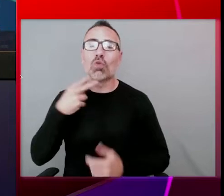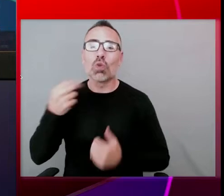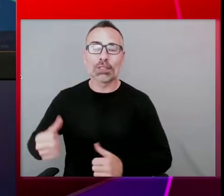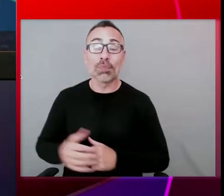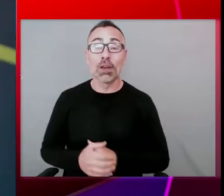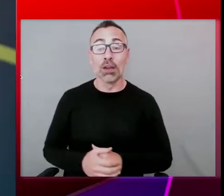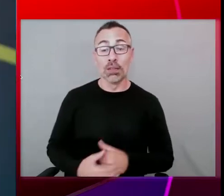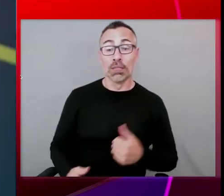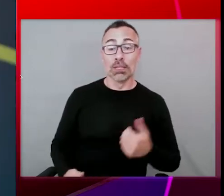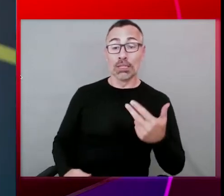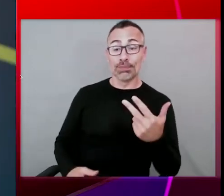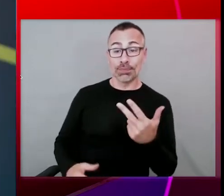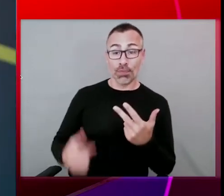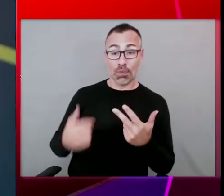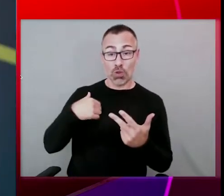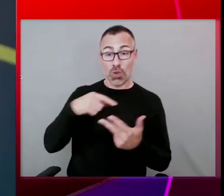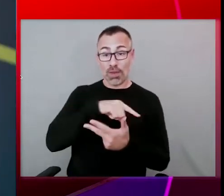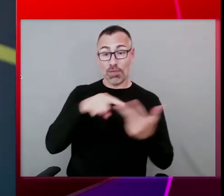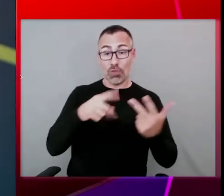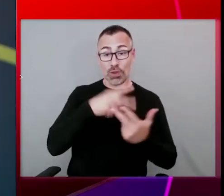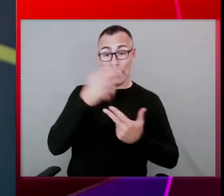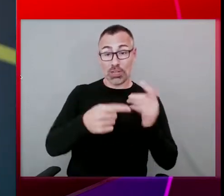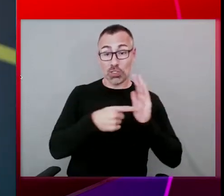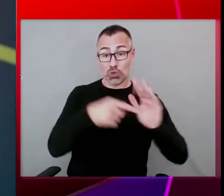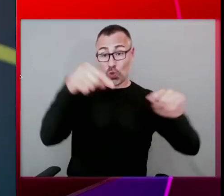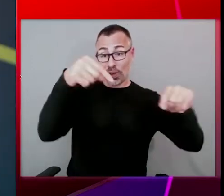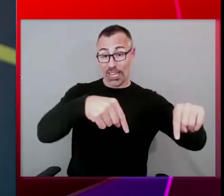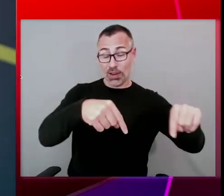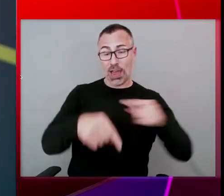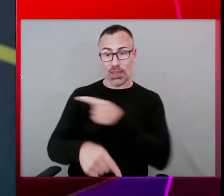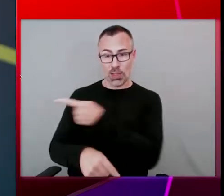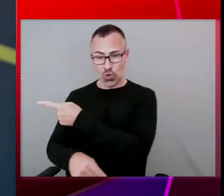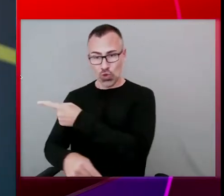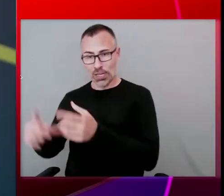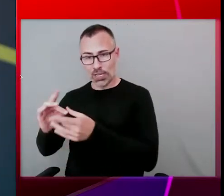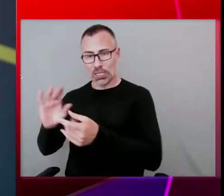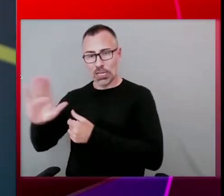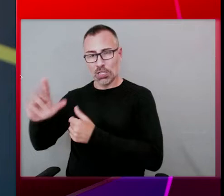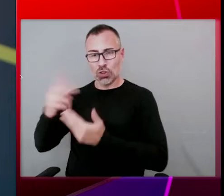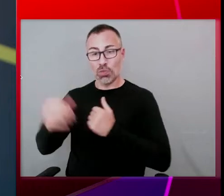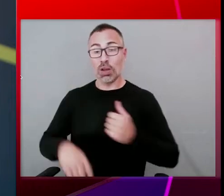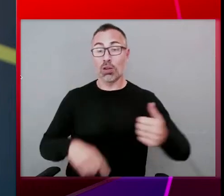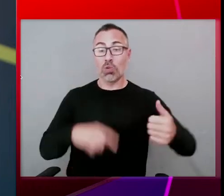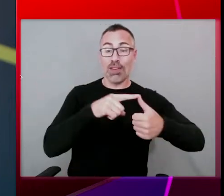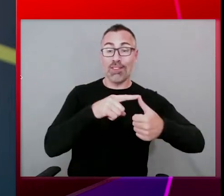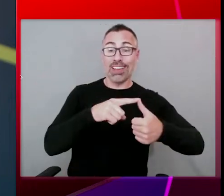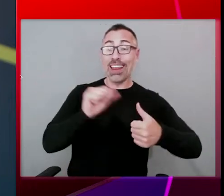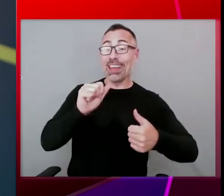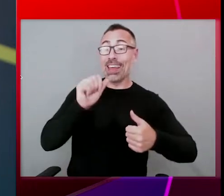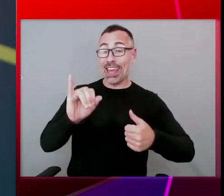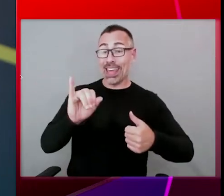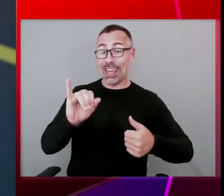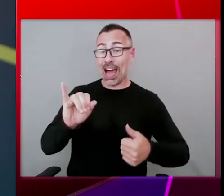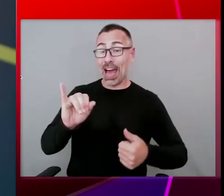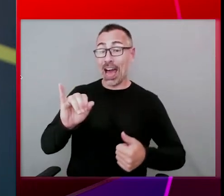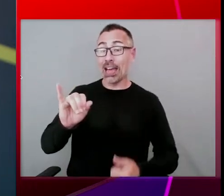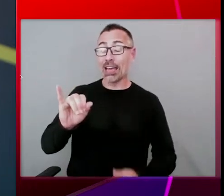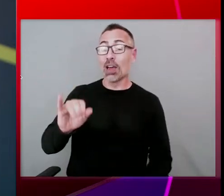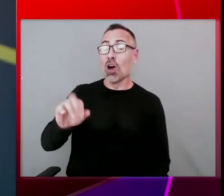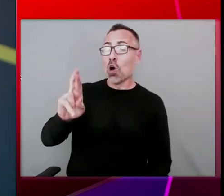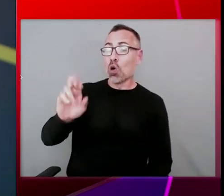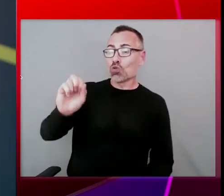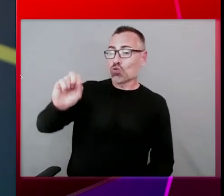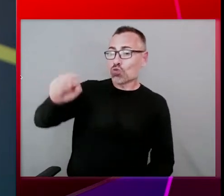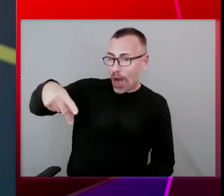to have you talk about your project. We have an AI rap battle where we have 2 AIs.